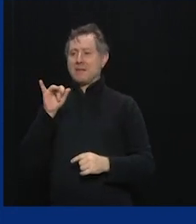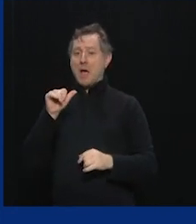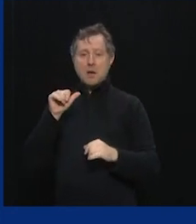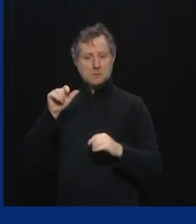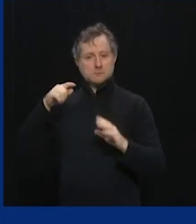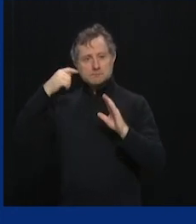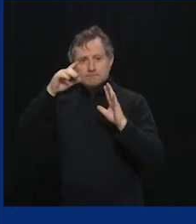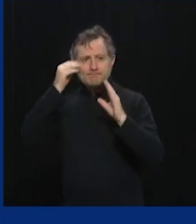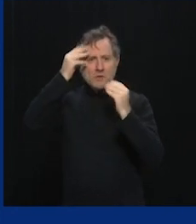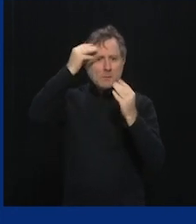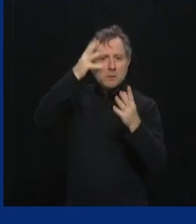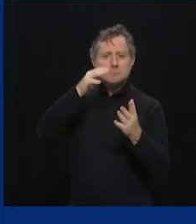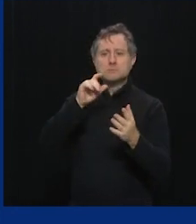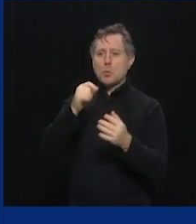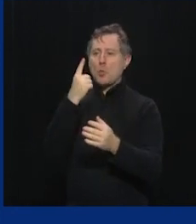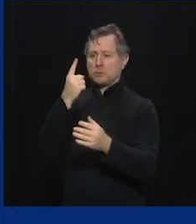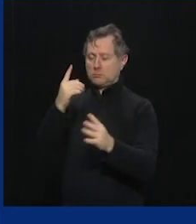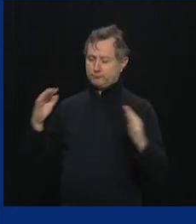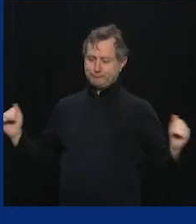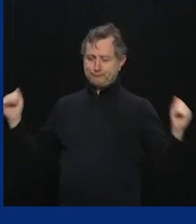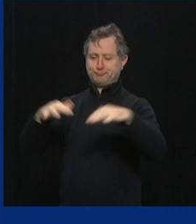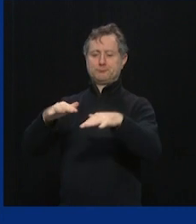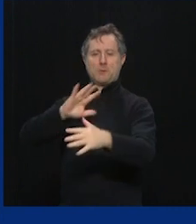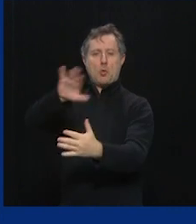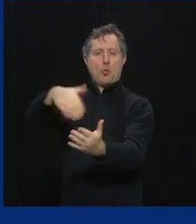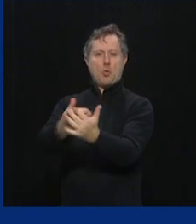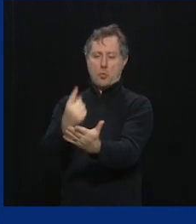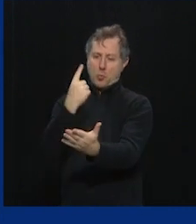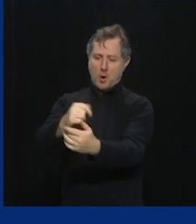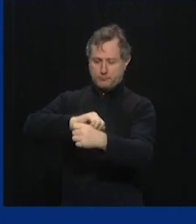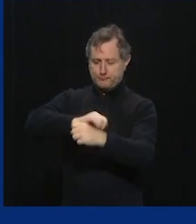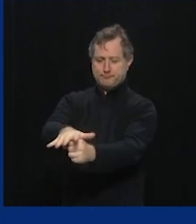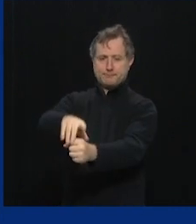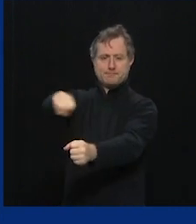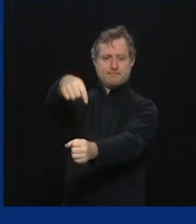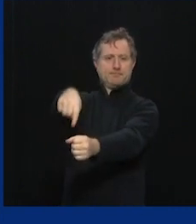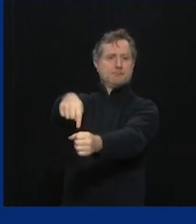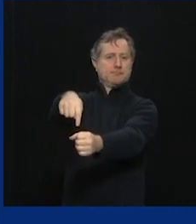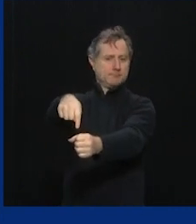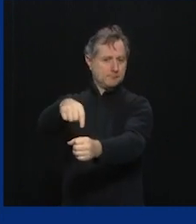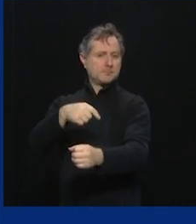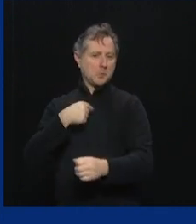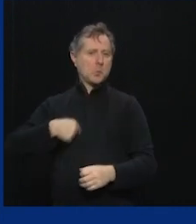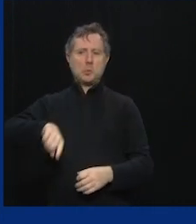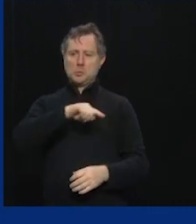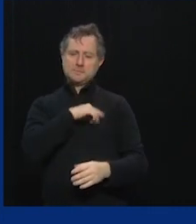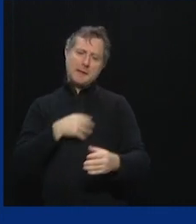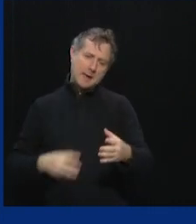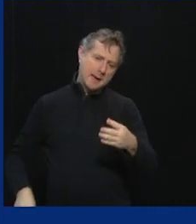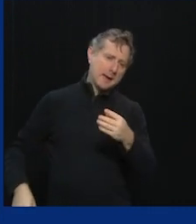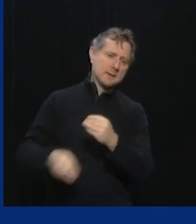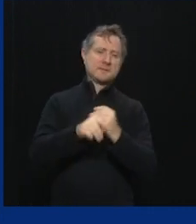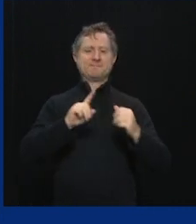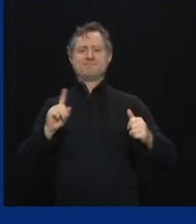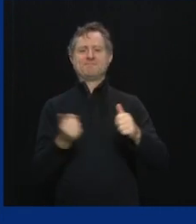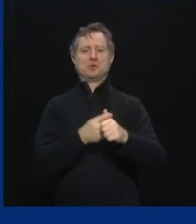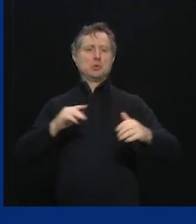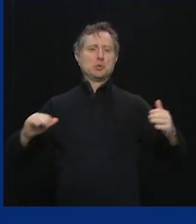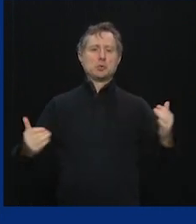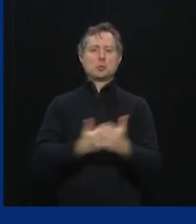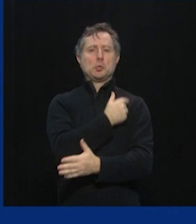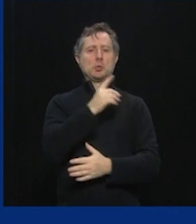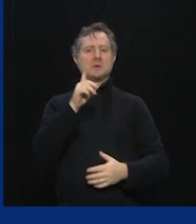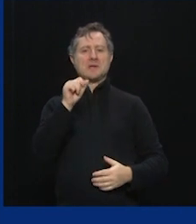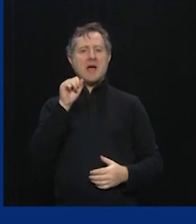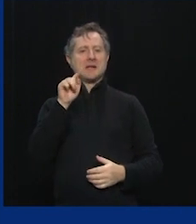place and access that information with the click. And so we've added our first of new data sets today. There'll be 10 new data